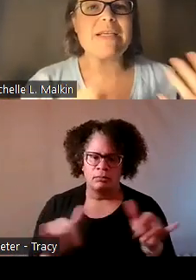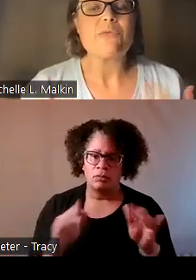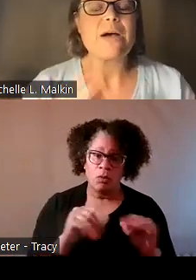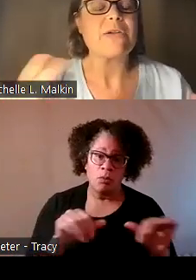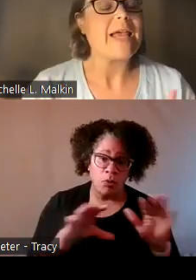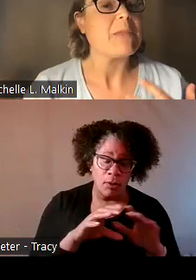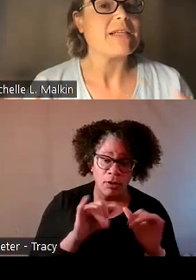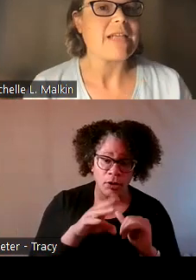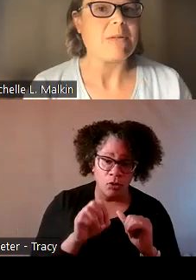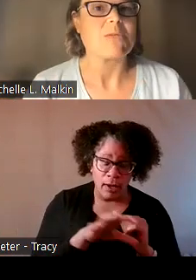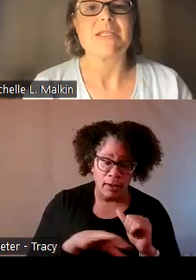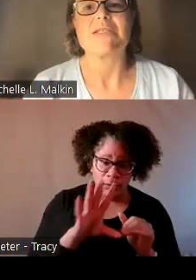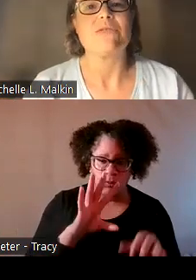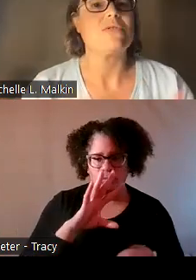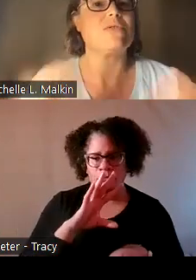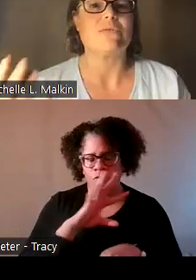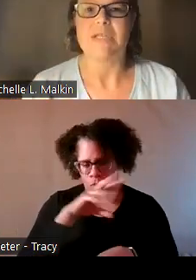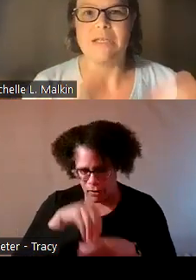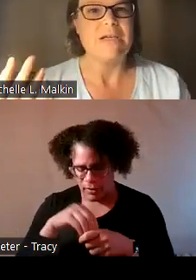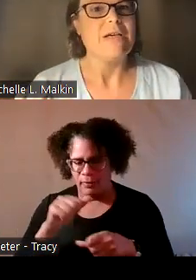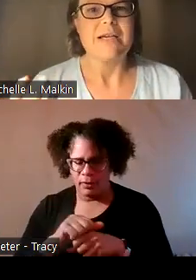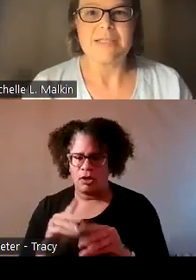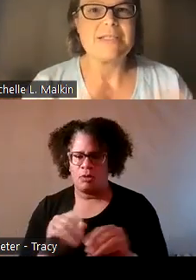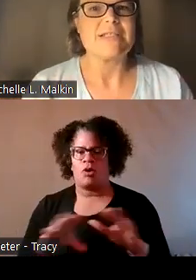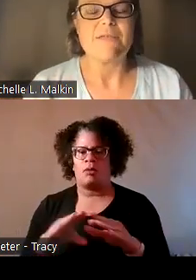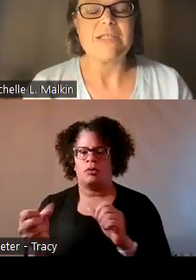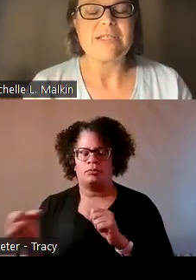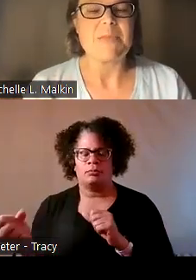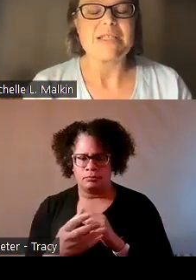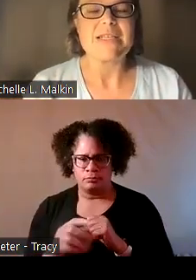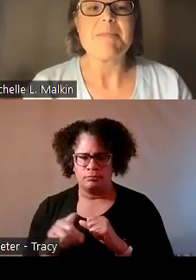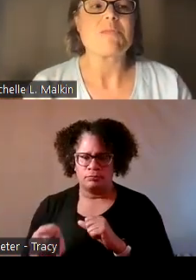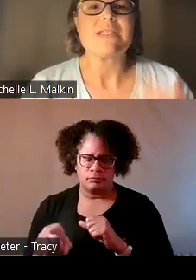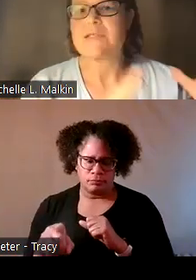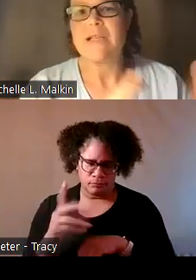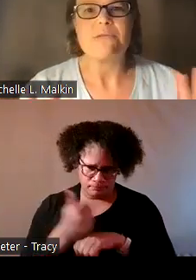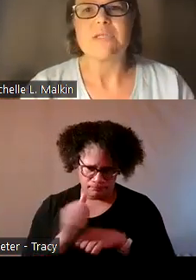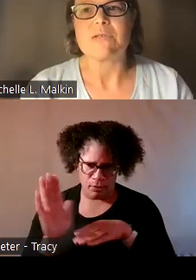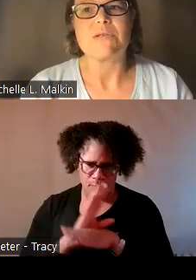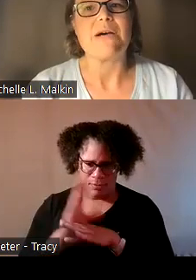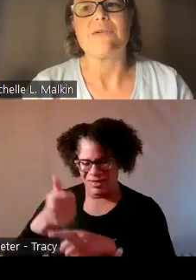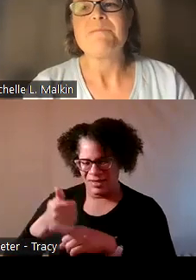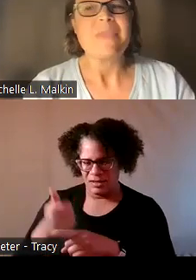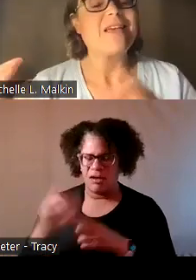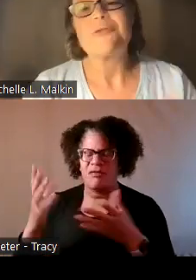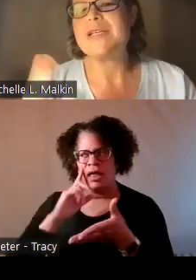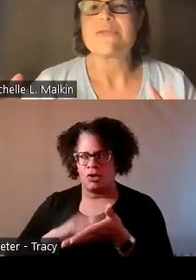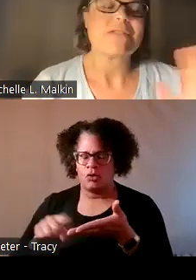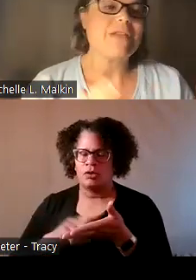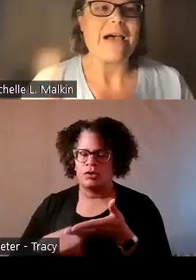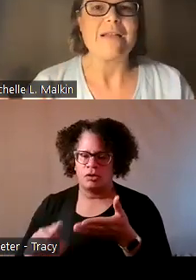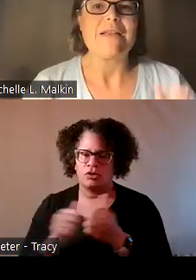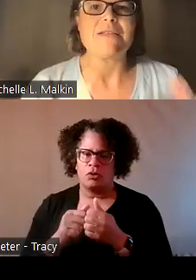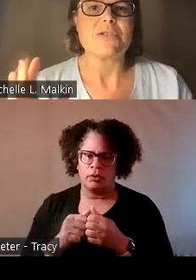crimes in around gambling establishments due to the existence of these gambling establishments. And there's a lot of research around increase